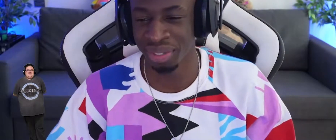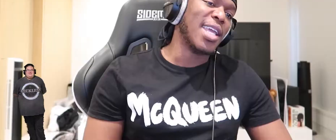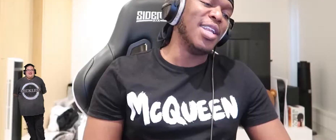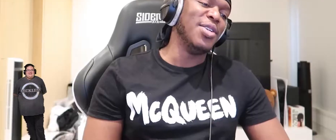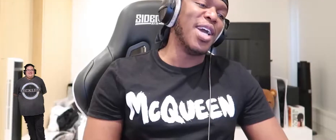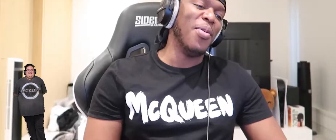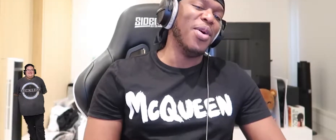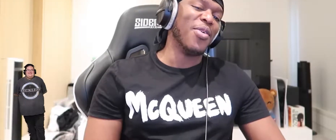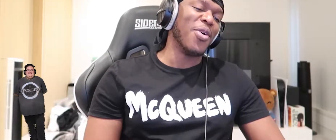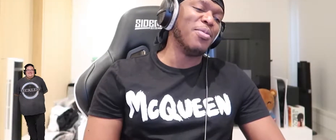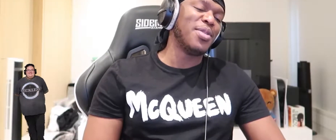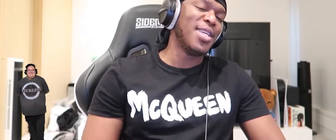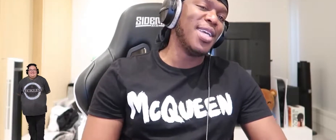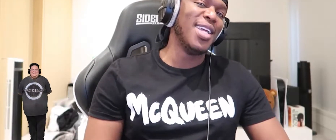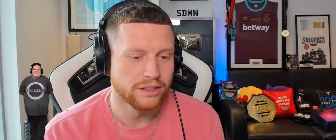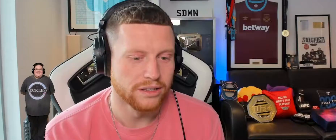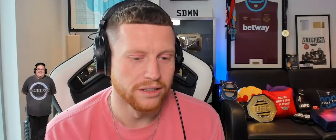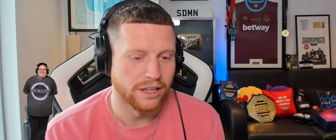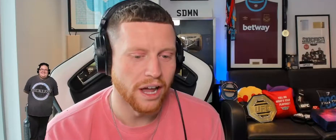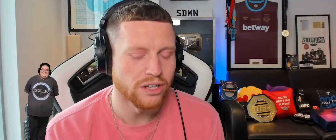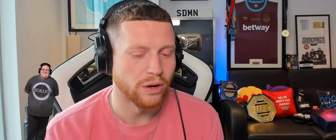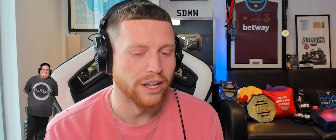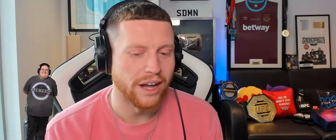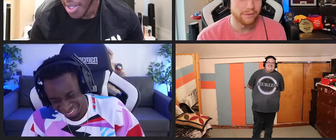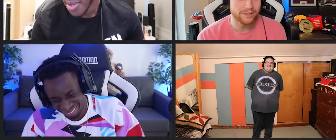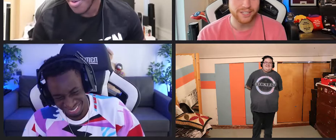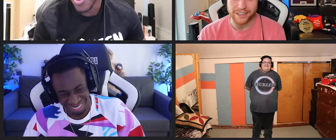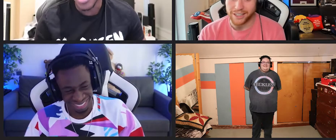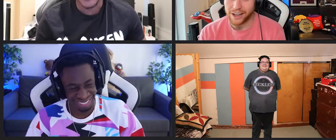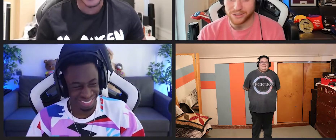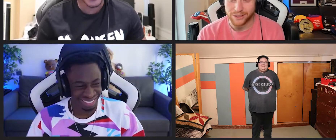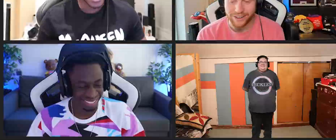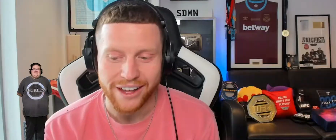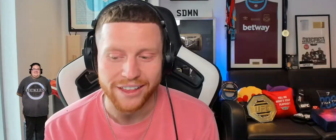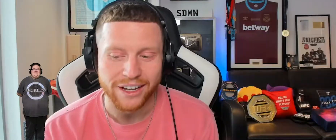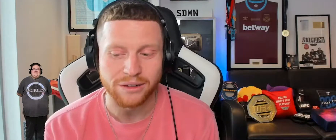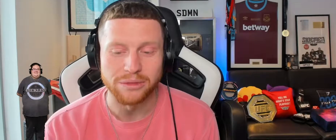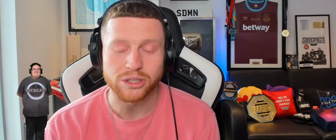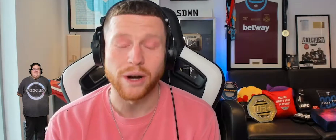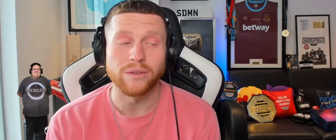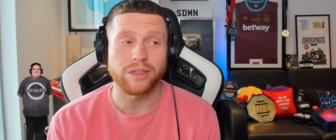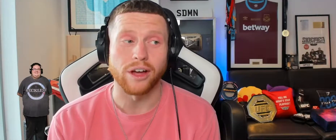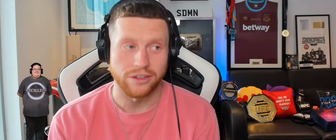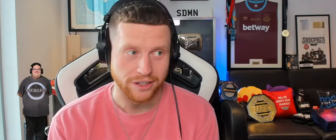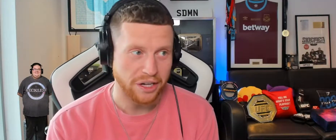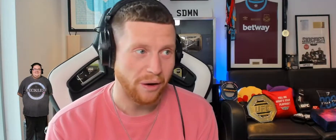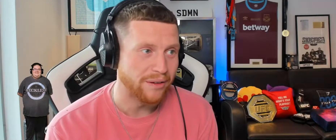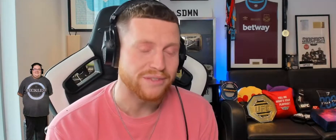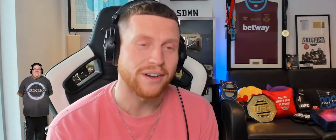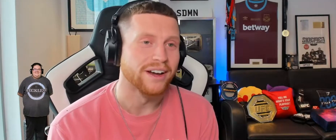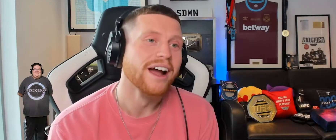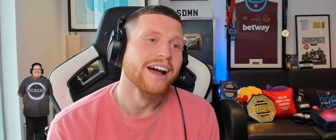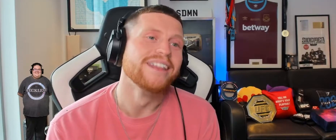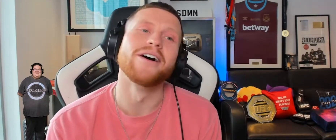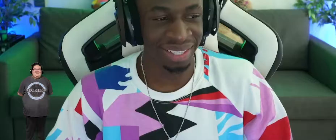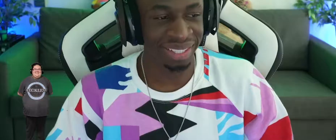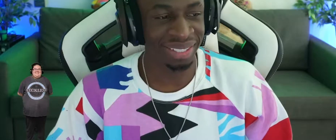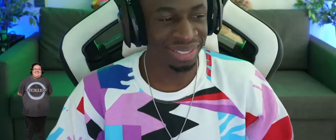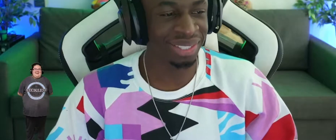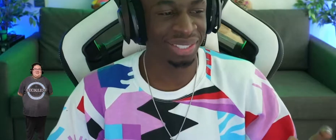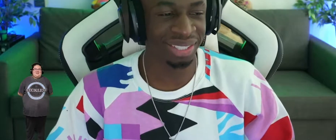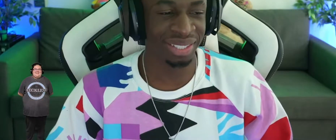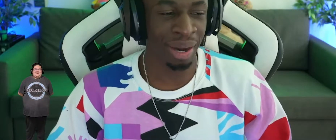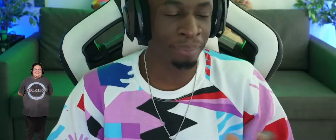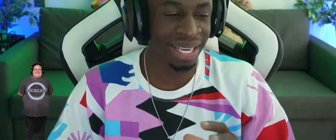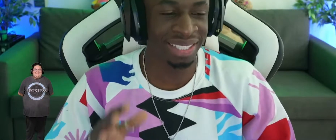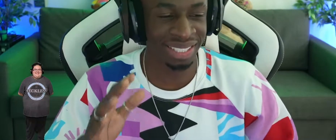video? Exactly. Can we tell on the ropes? The last one, I will say, right? The last one was 12:30, so I was fair.